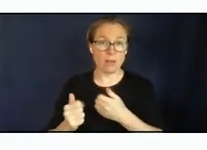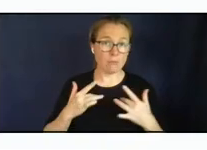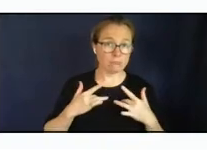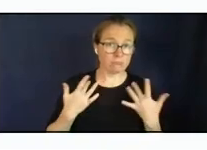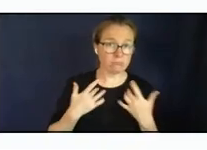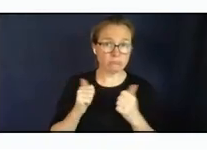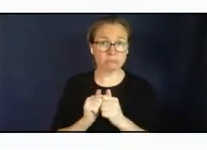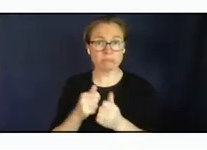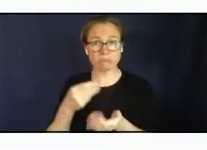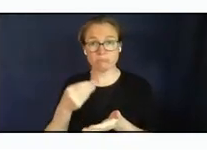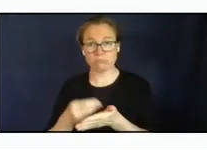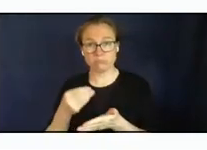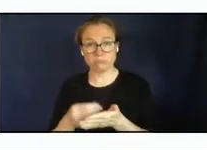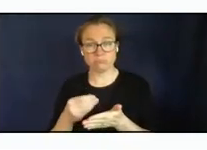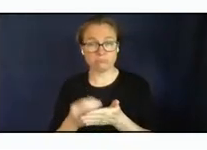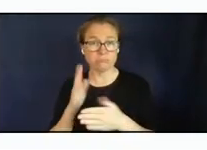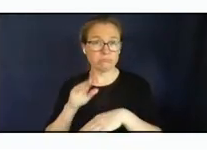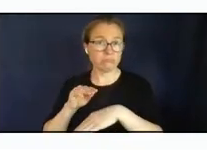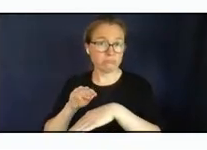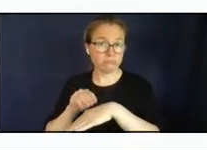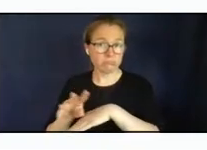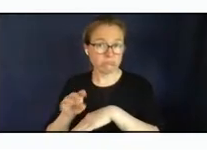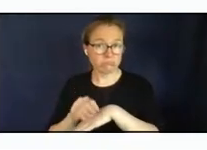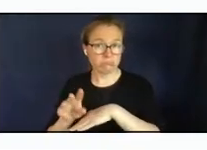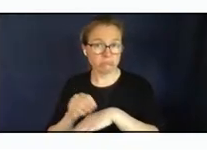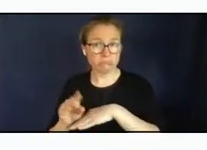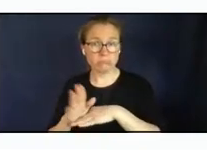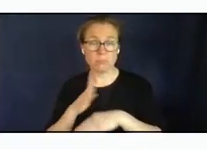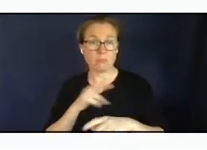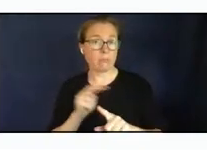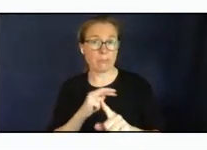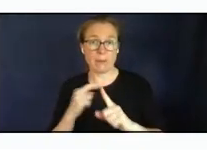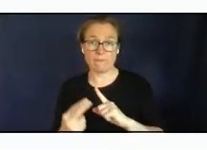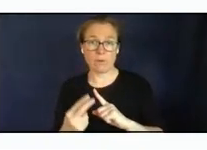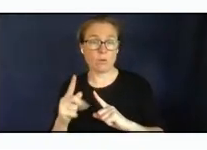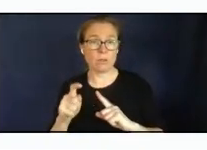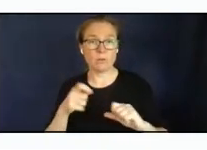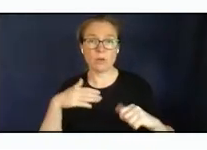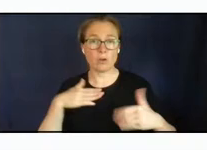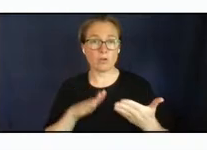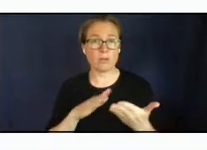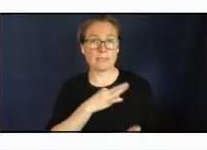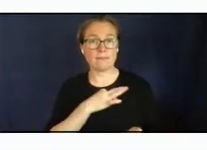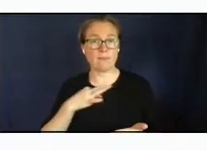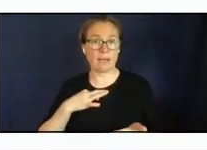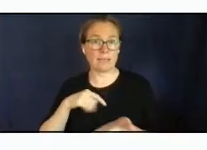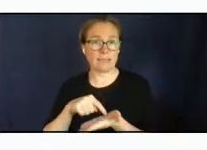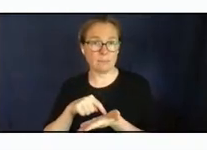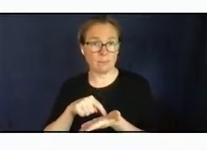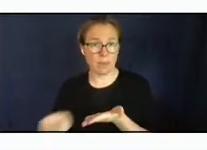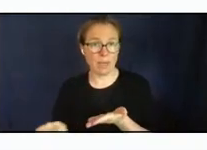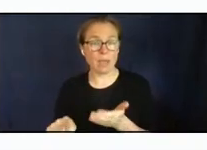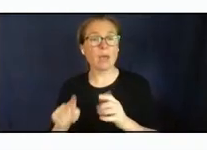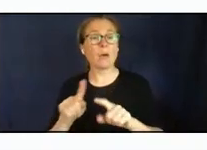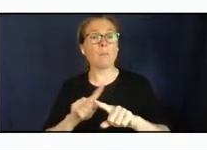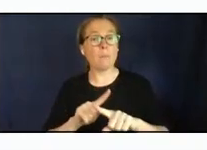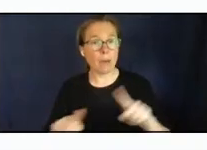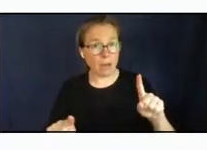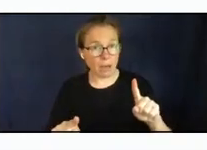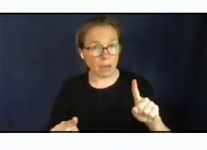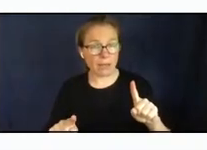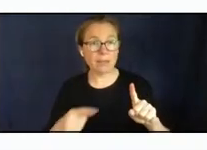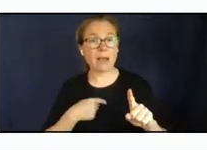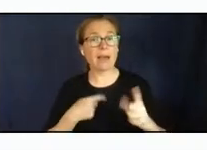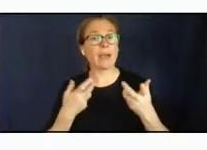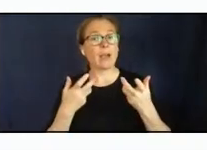the first call on the dollar, in my view, should be to address faculty compensation, with the caveats I mentioned earlier about